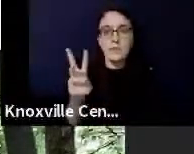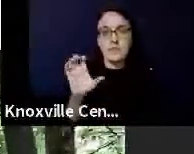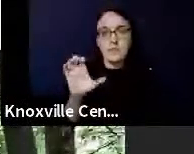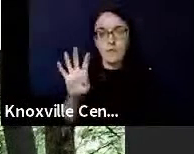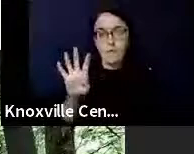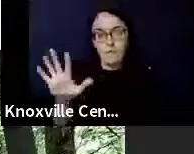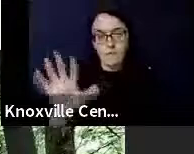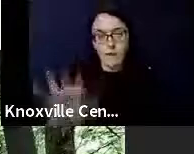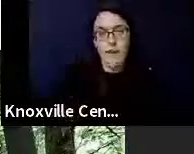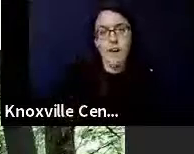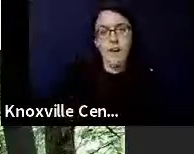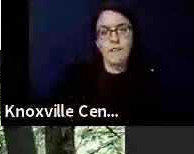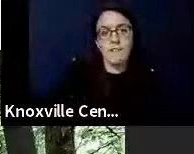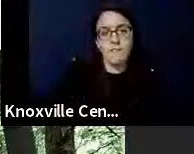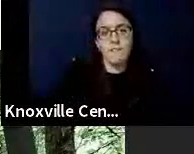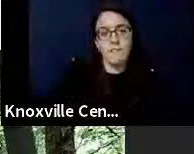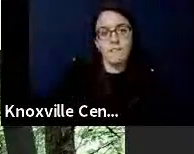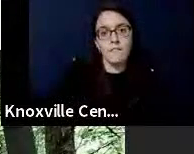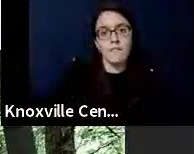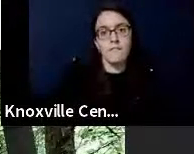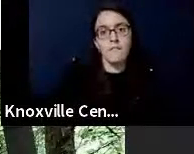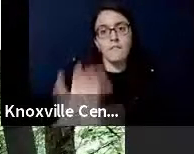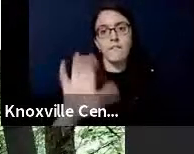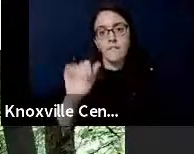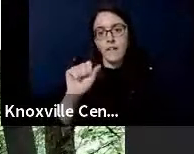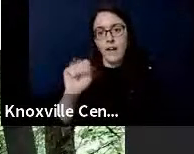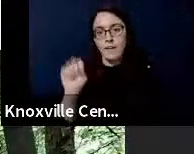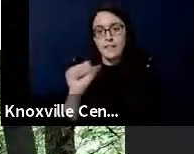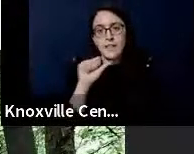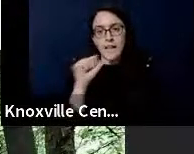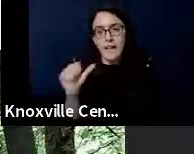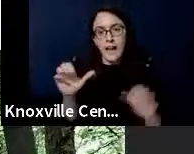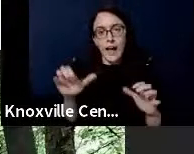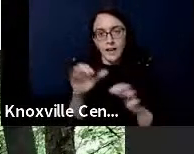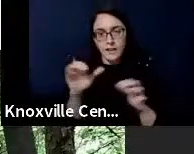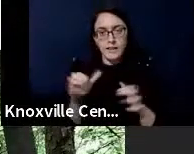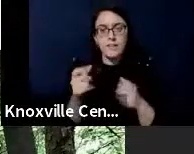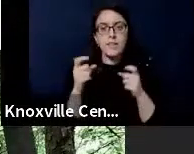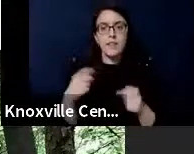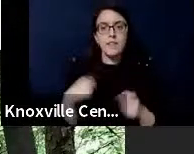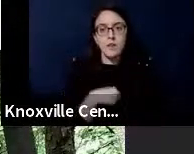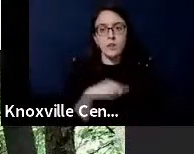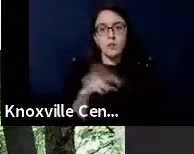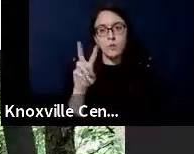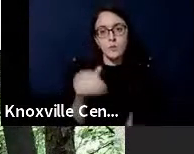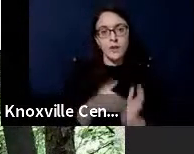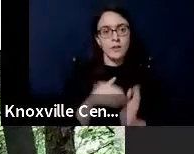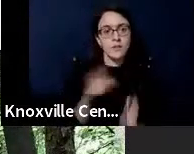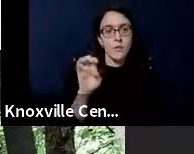45 of our cases are considered inactive, giving us 2,597 active cases.